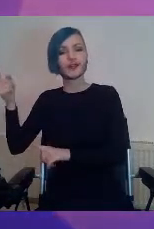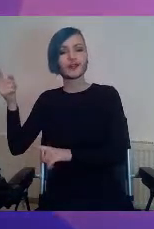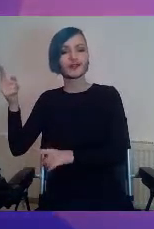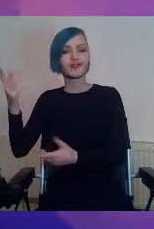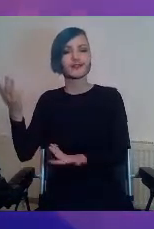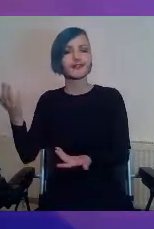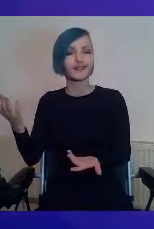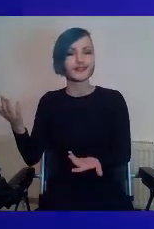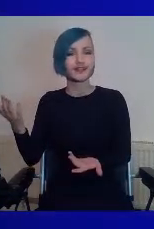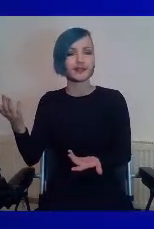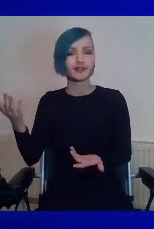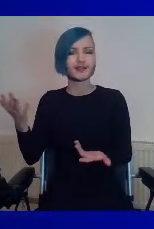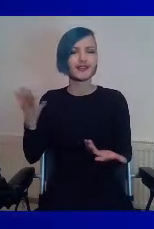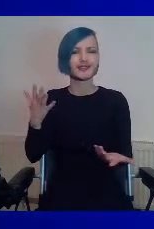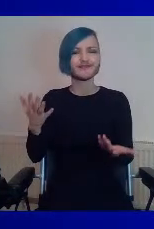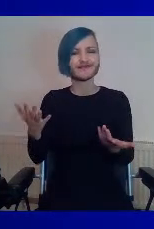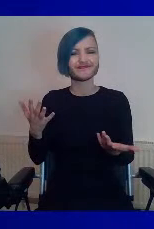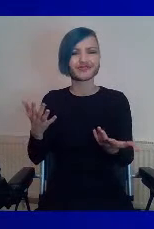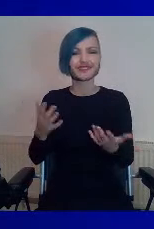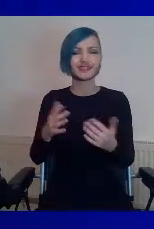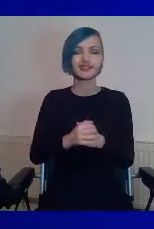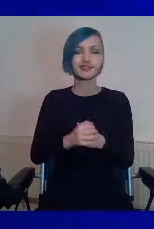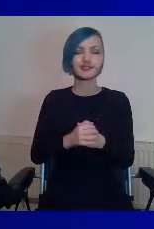politicians is really